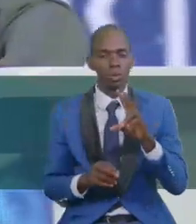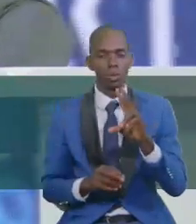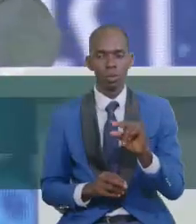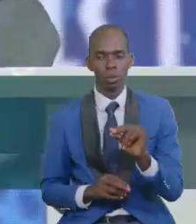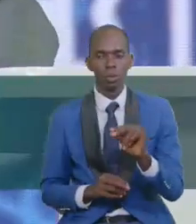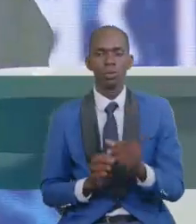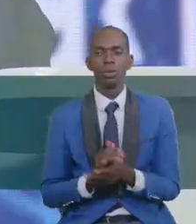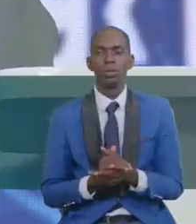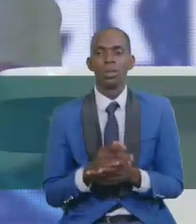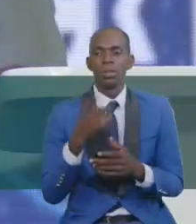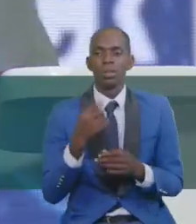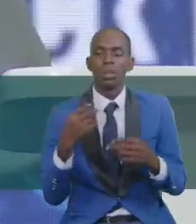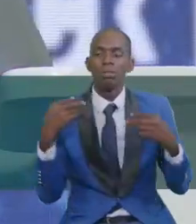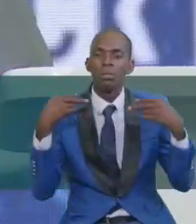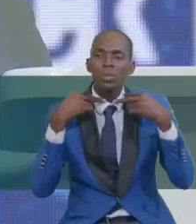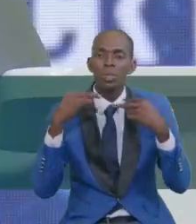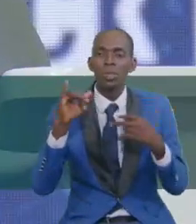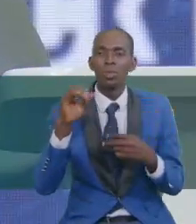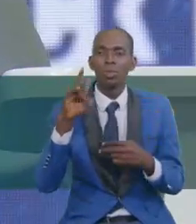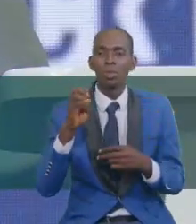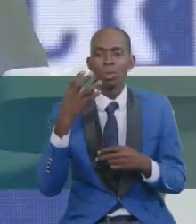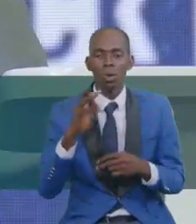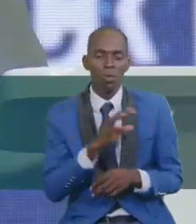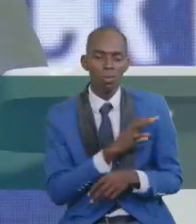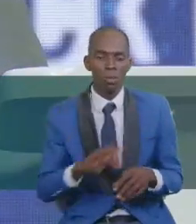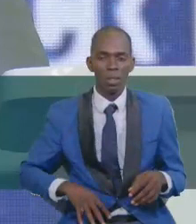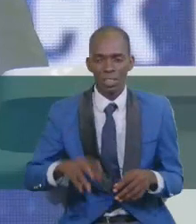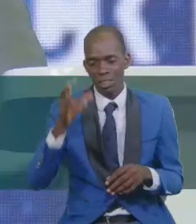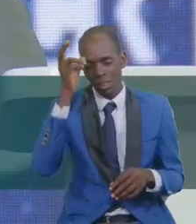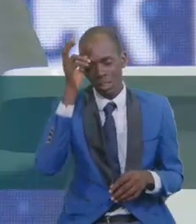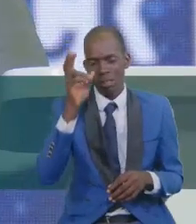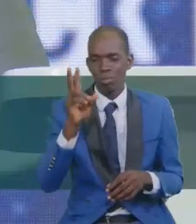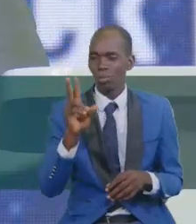The yoke of Christ and the yoke of Satan.